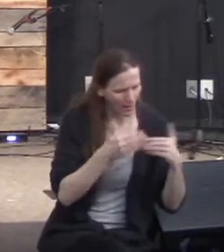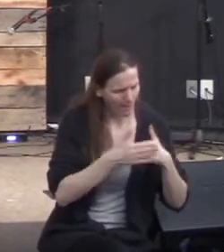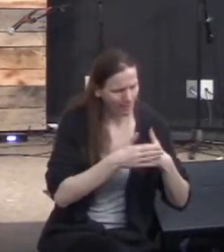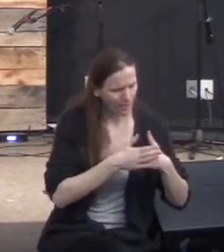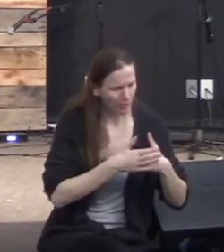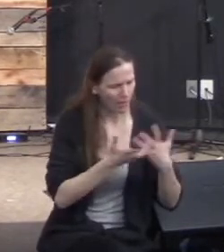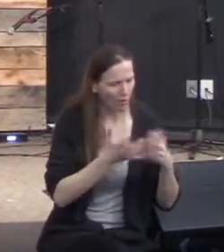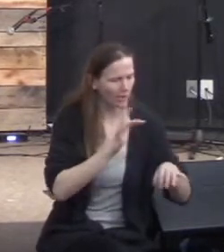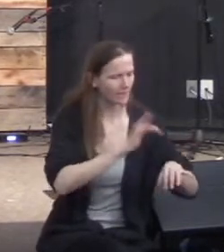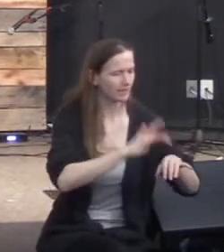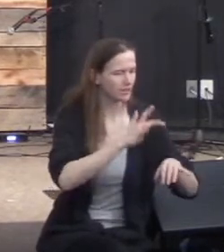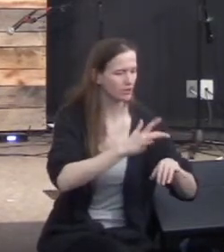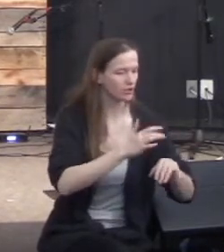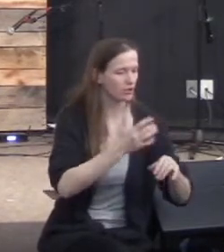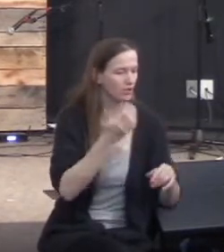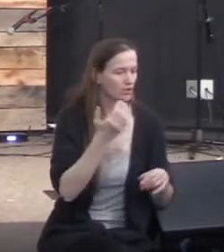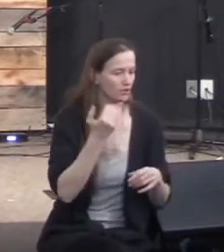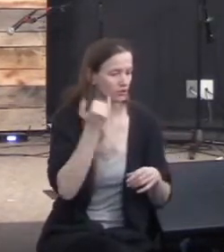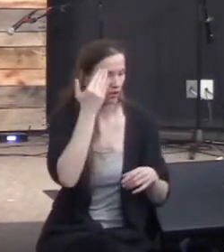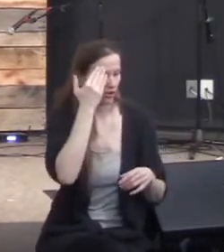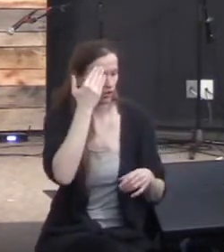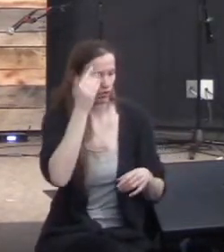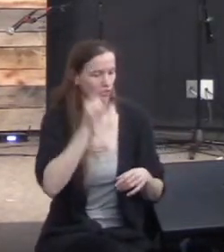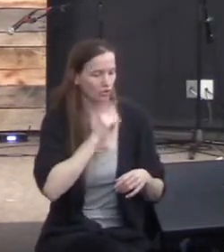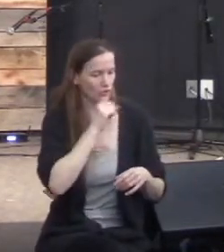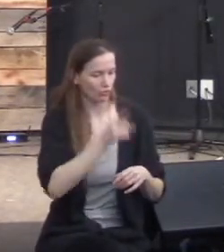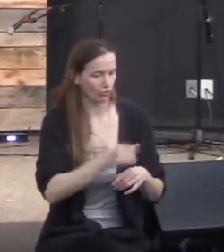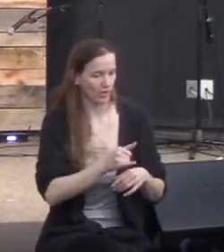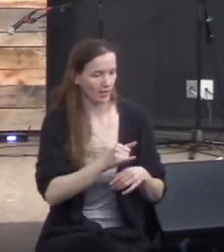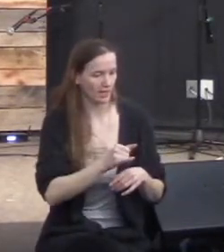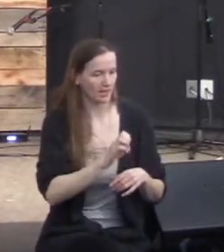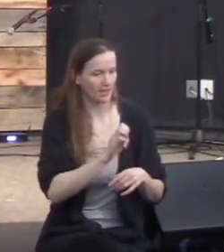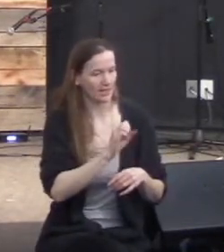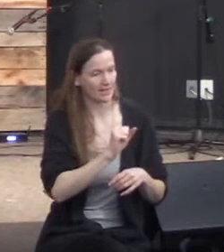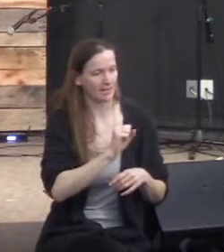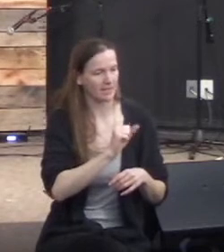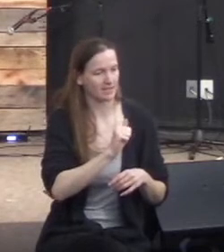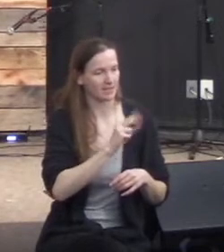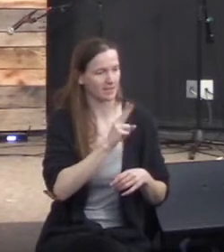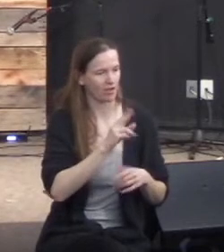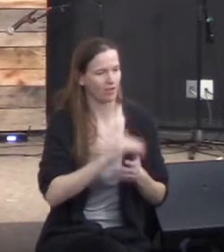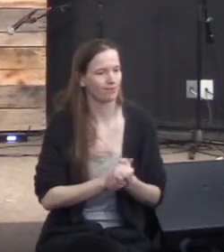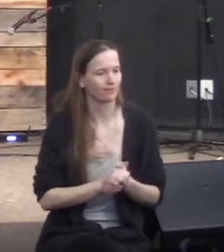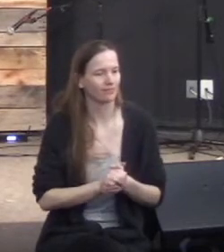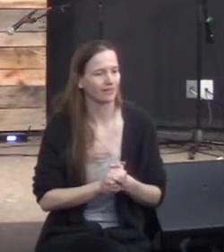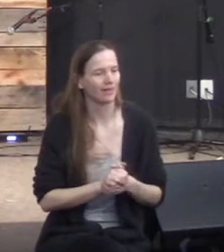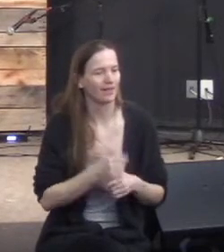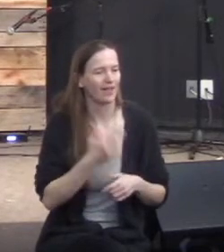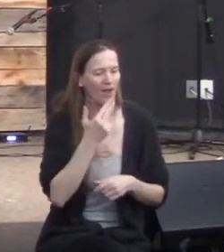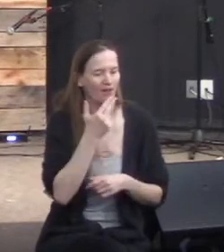Esau or not. It's funny how Isaac, blind, still had his doubts.